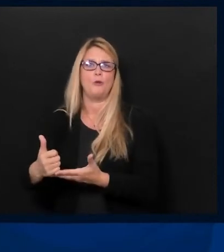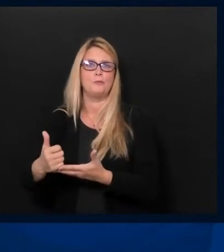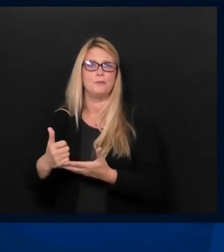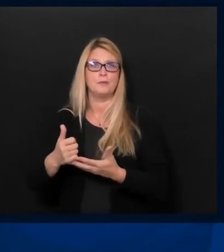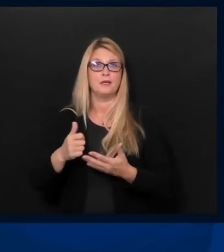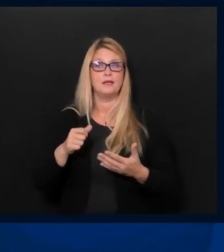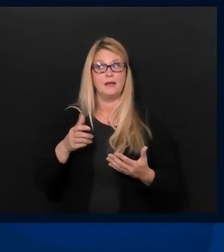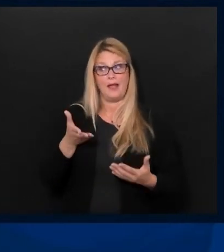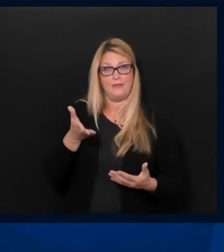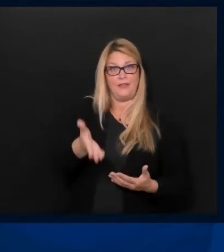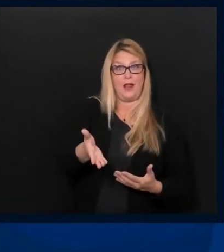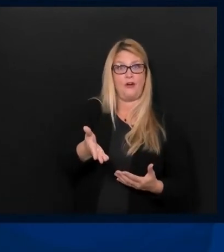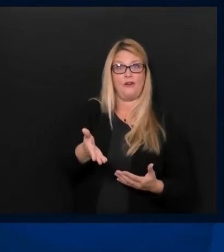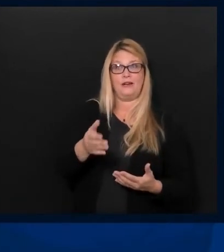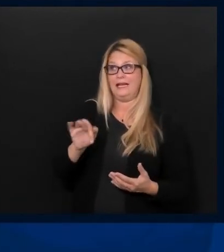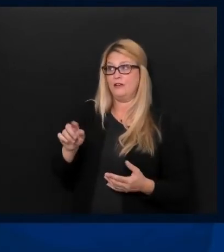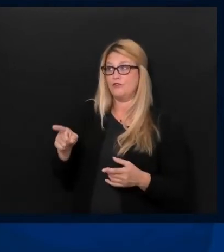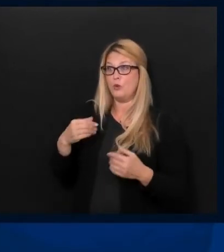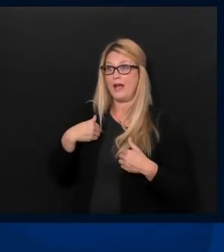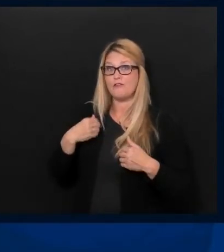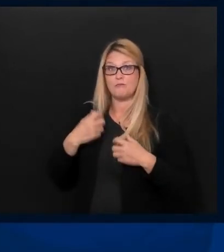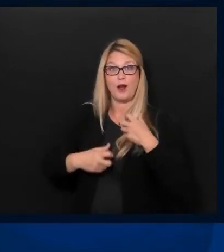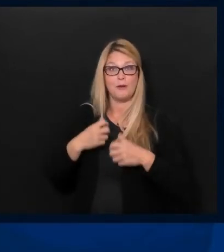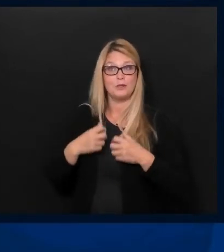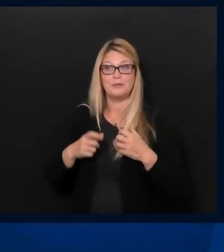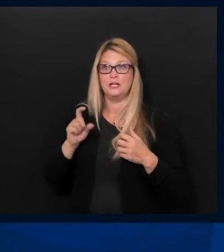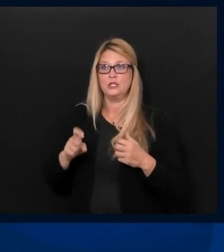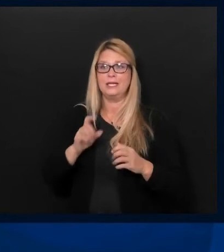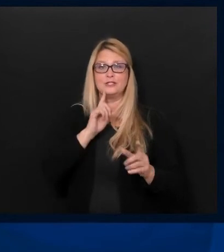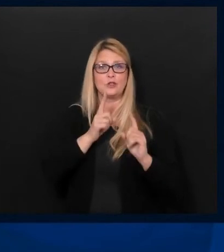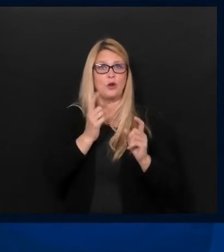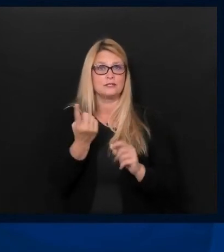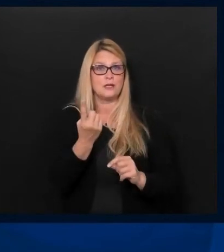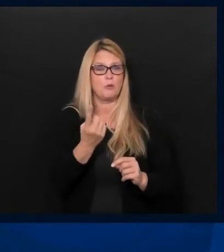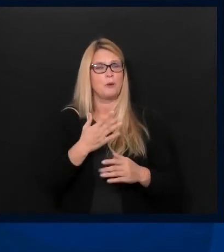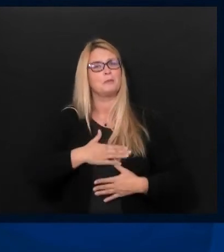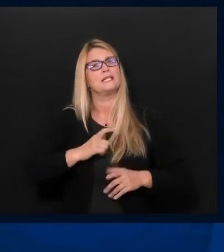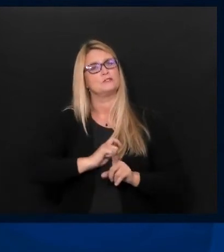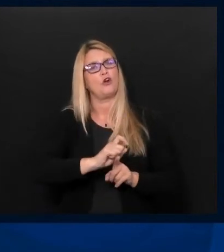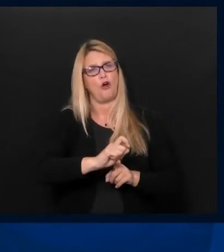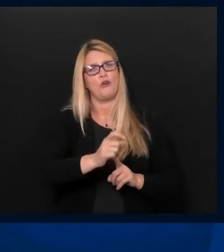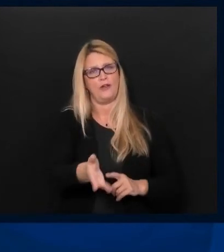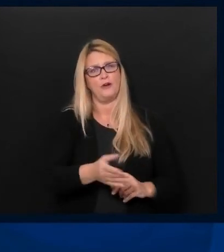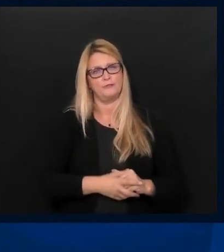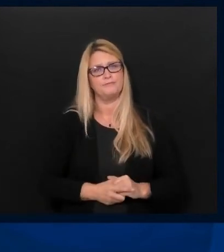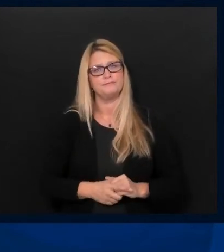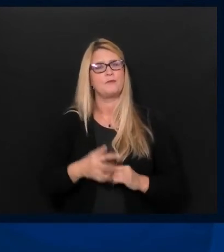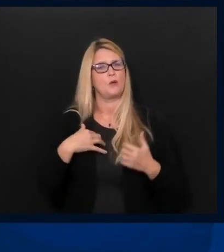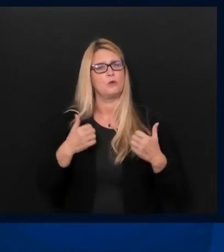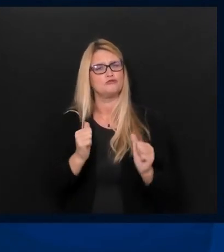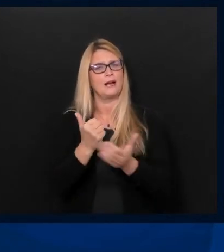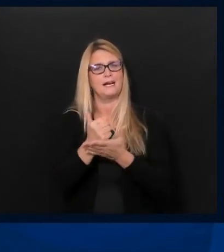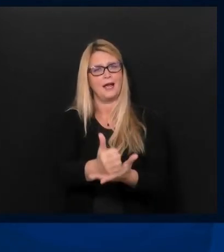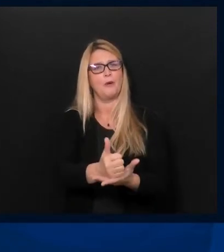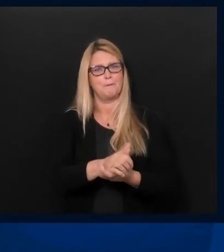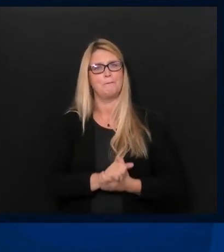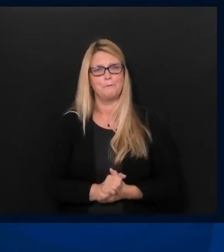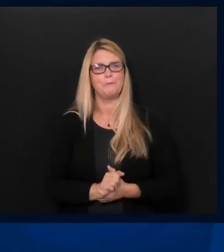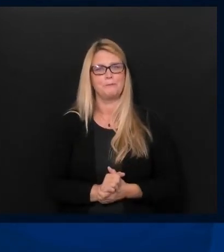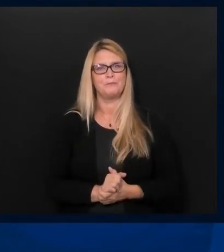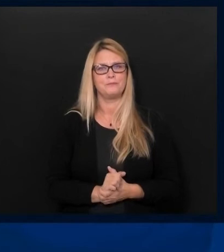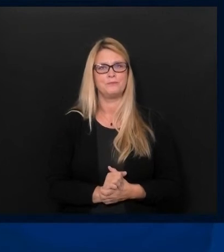if you're having a problem and you just want somebody to talk to, please call us. Please call us, and we'll try to help in every way we